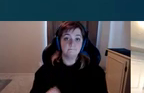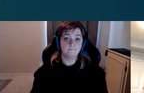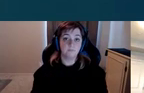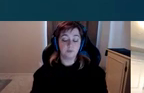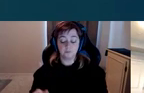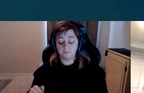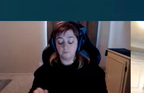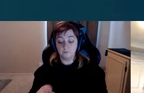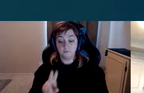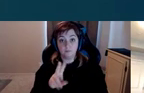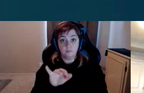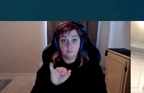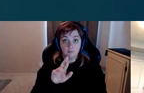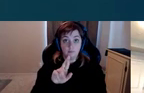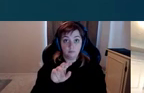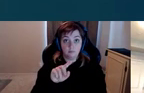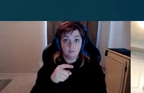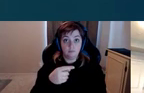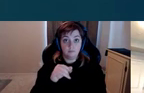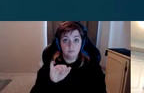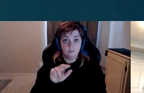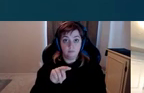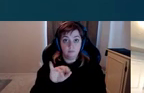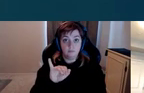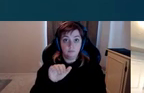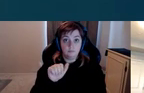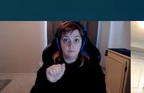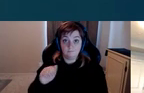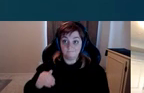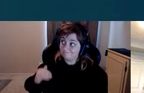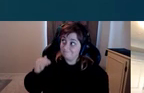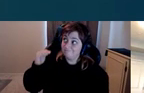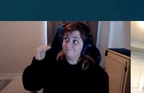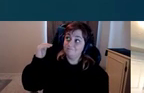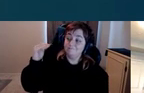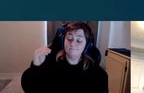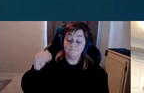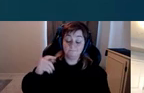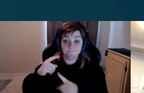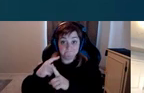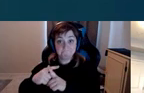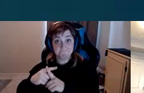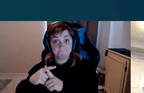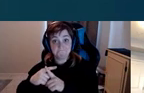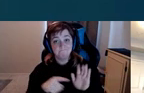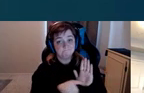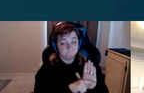growing up in Northern Virginia had its pluses and minuses. In fact, my high school was about